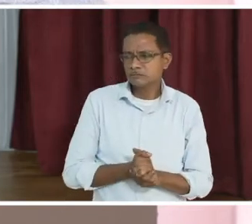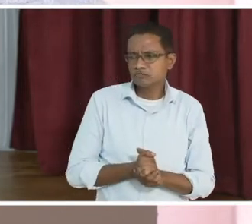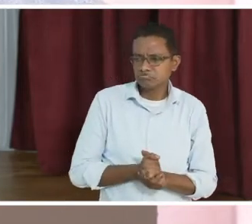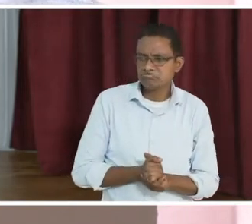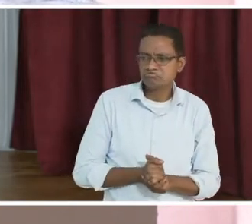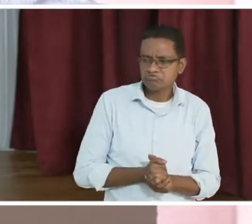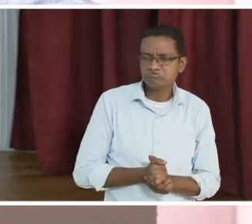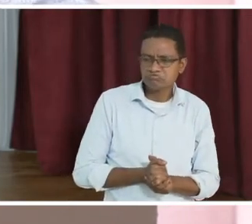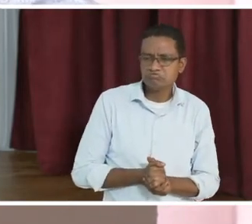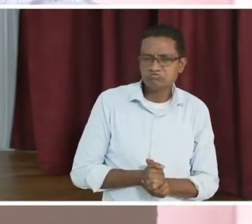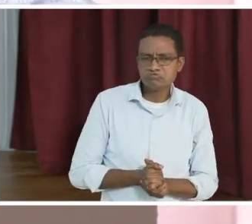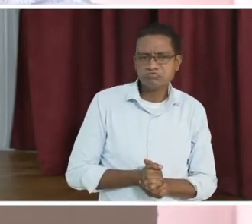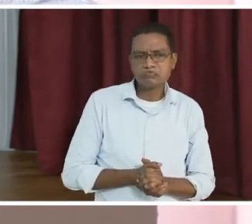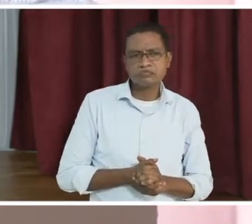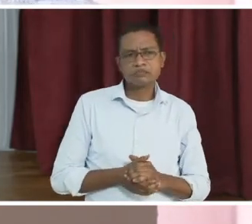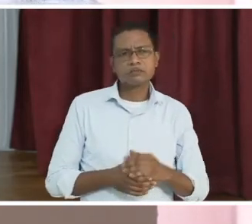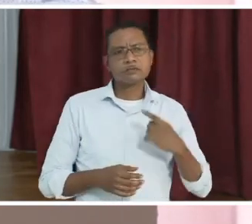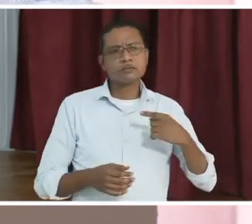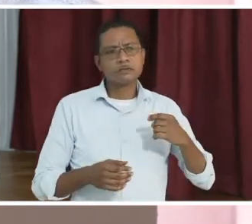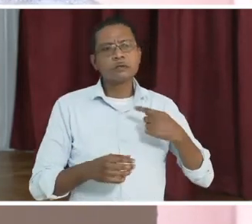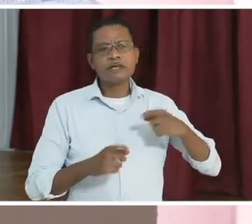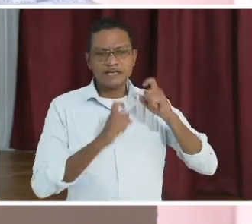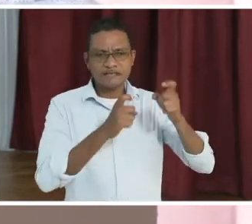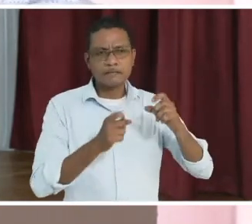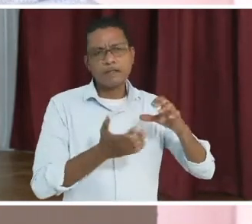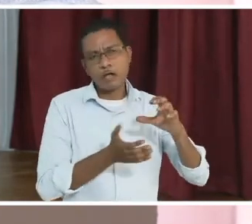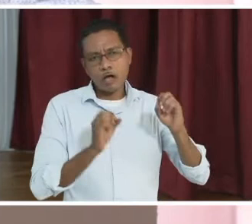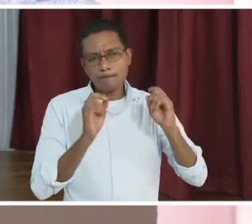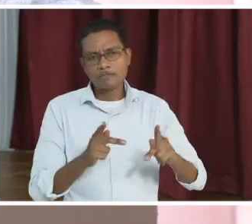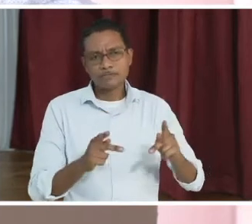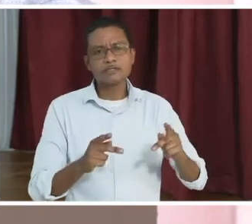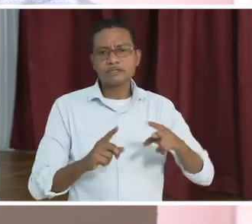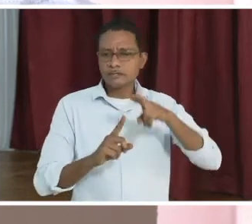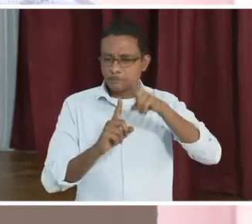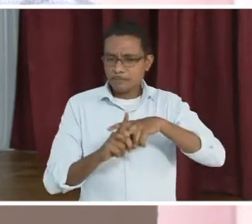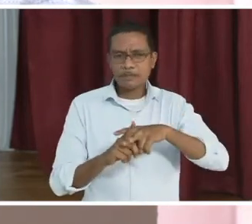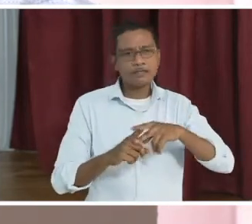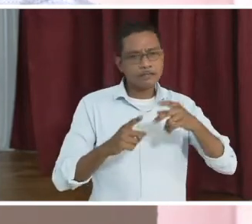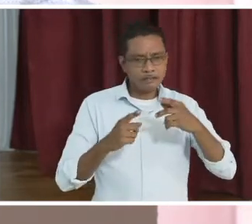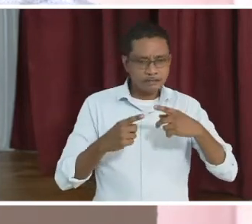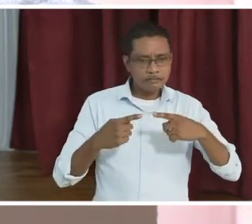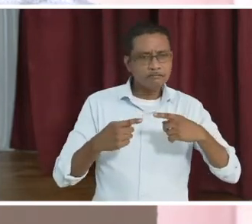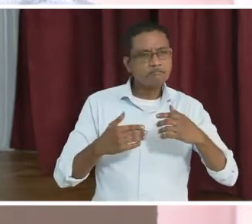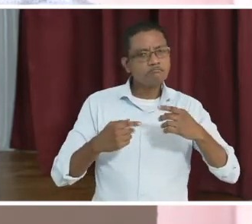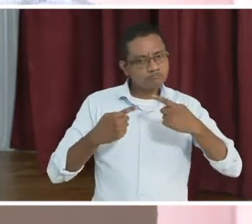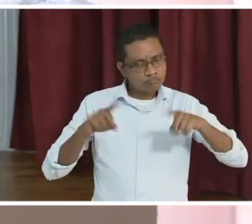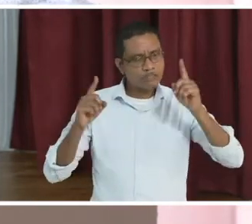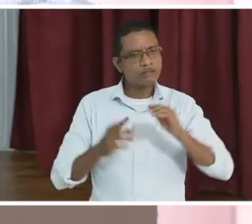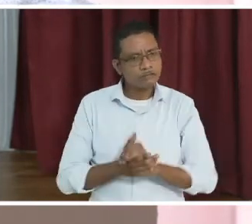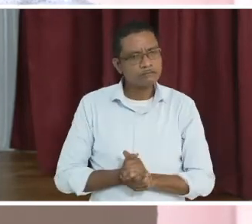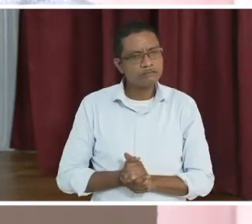So they can join them onto the application to provide them with that opportunity of acquiring a home through the HGC. I love it. There's